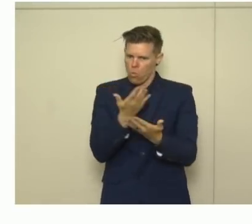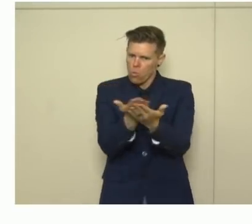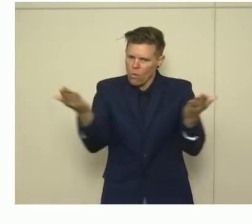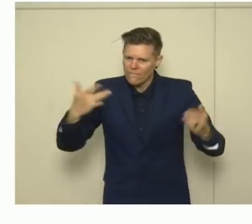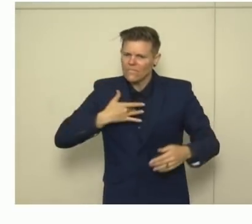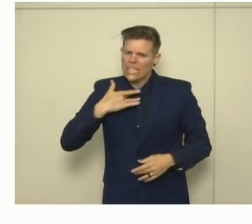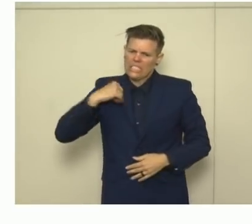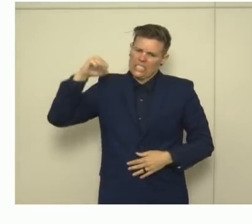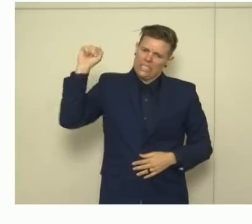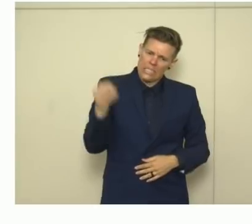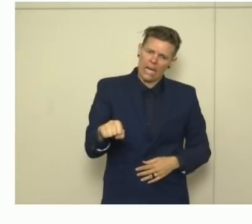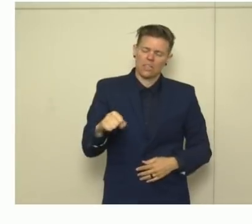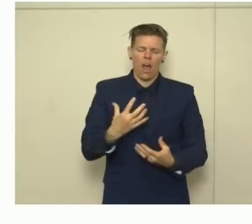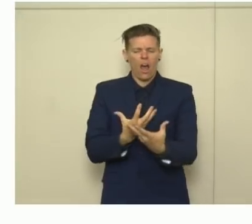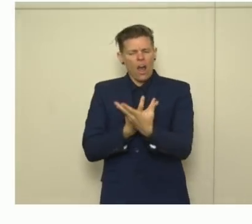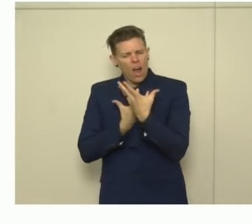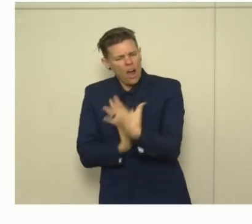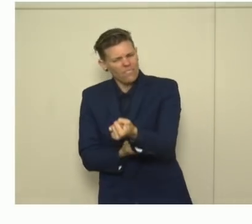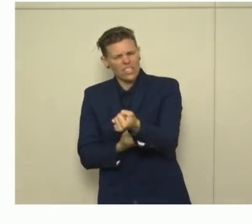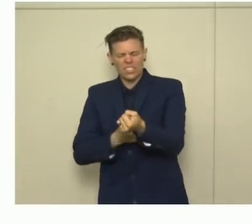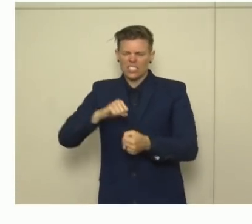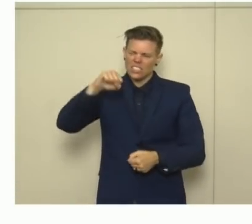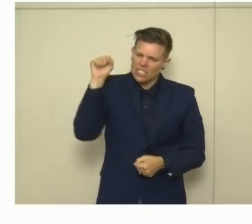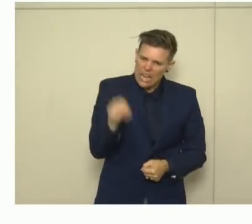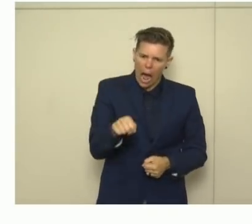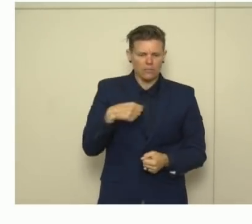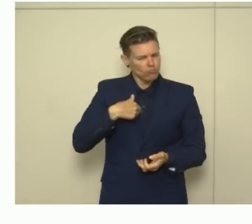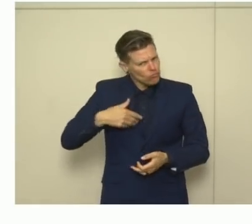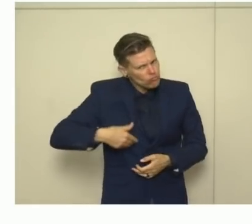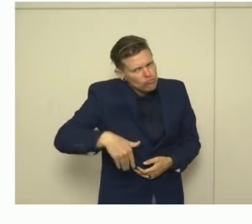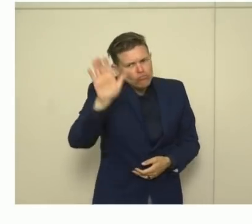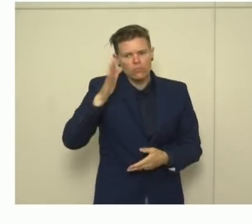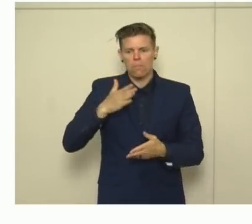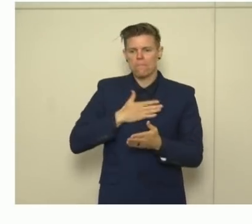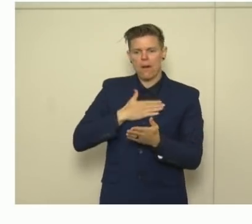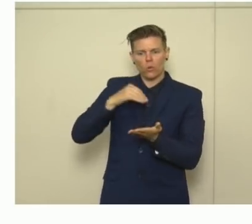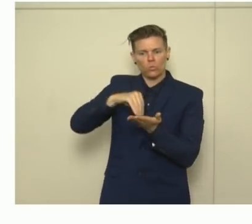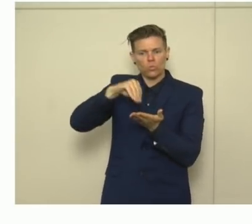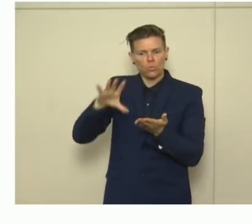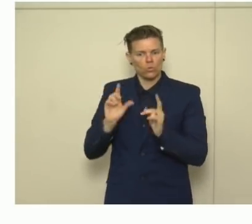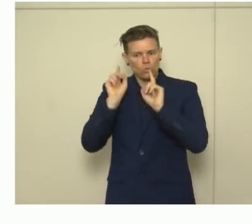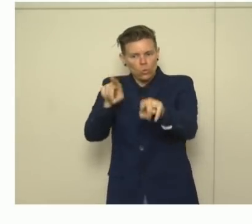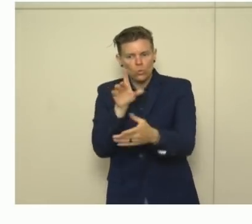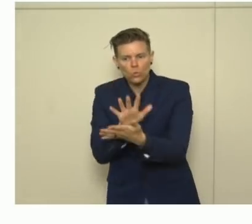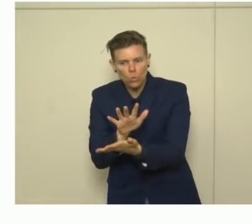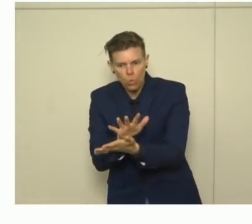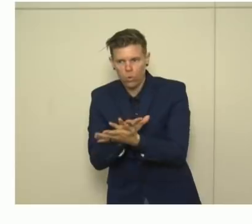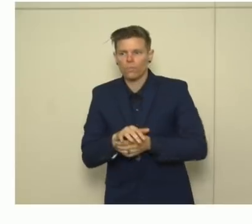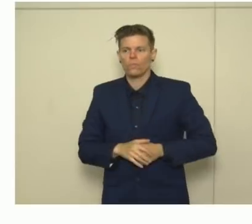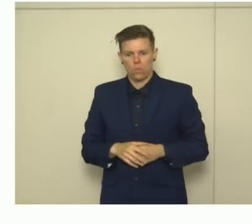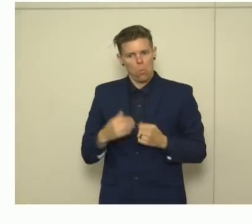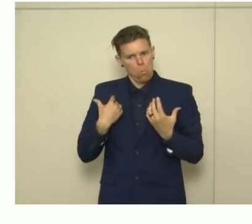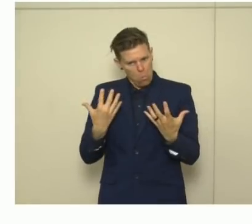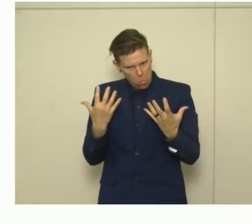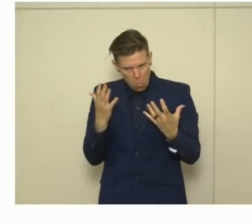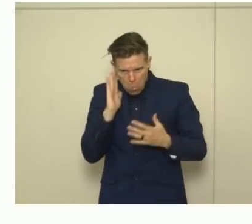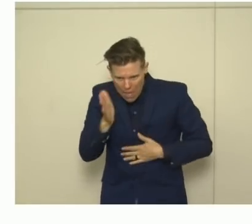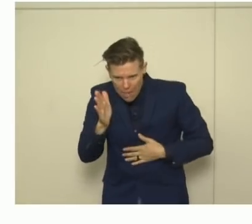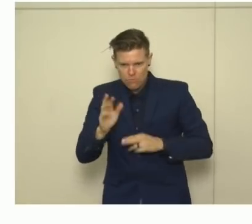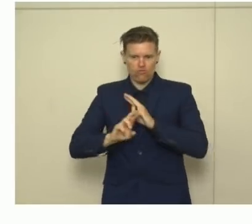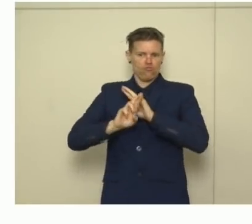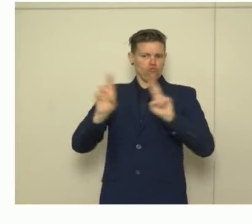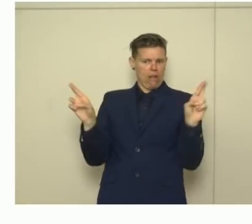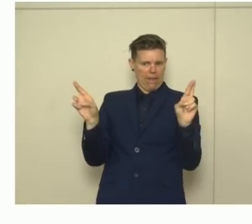their safety have been very closely monitored and attended to. And I was very pleased to see in my visits the care and